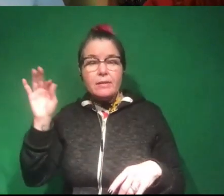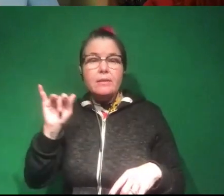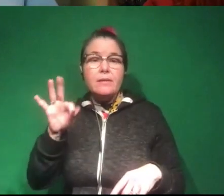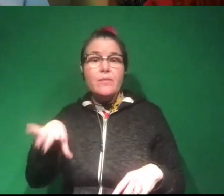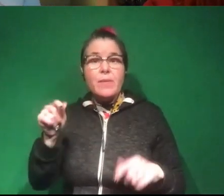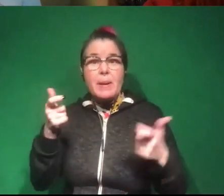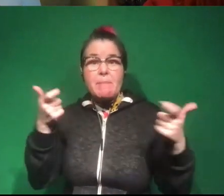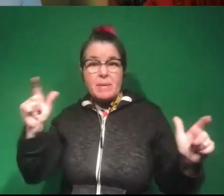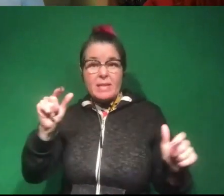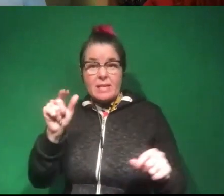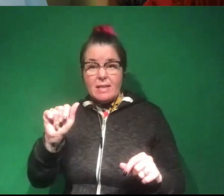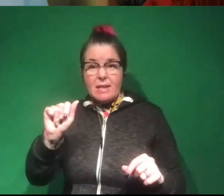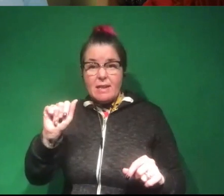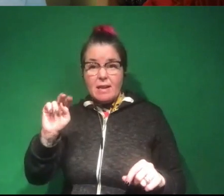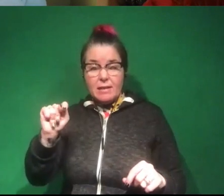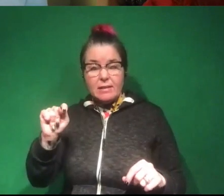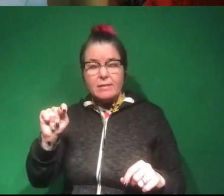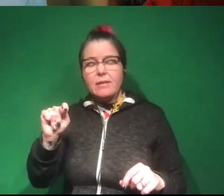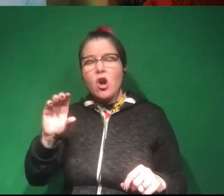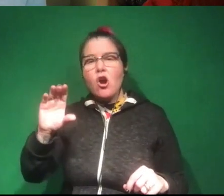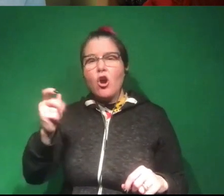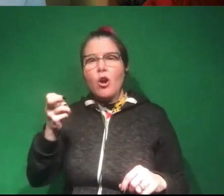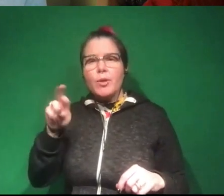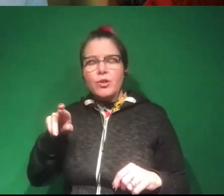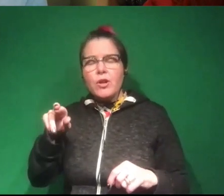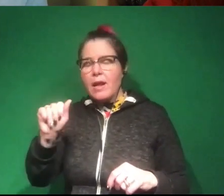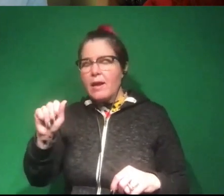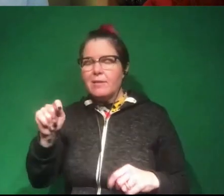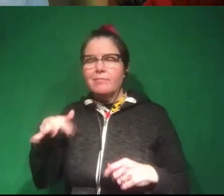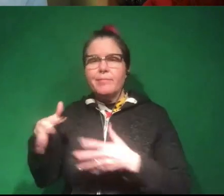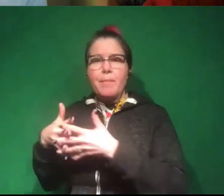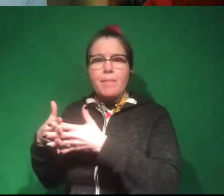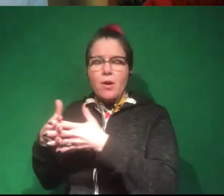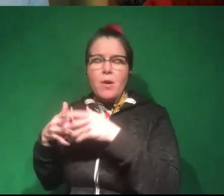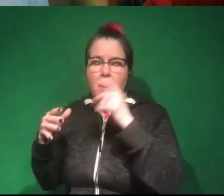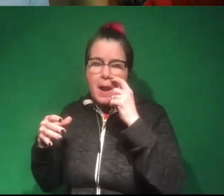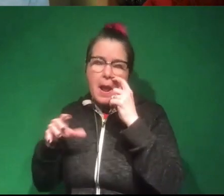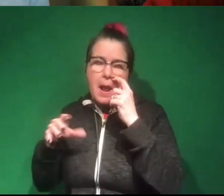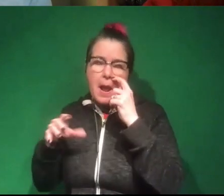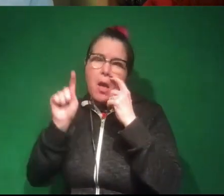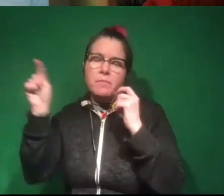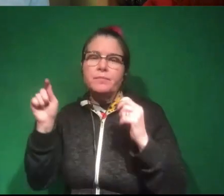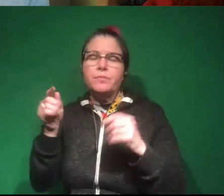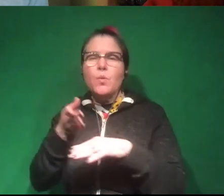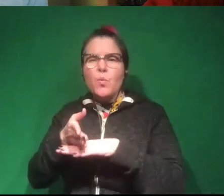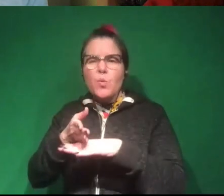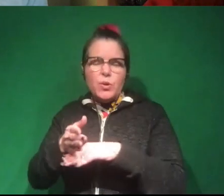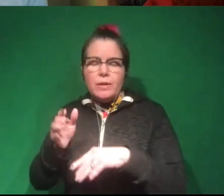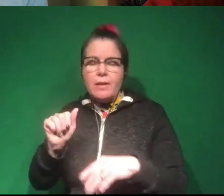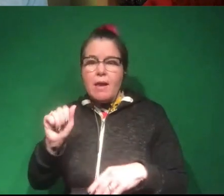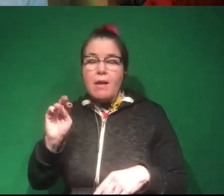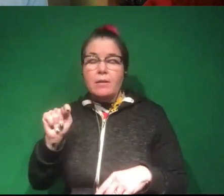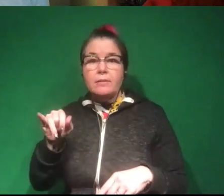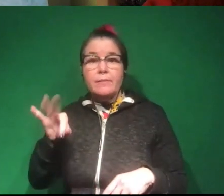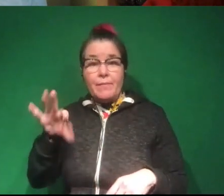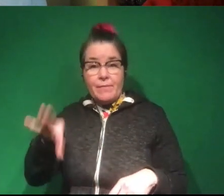big ant, especially some of these big carpenter ants that are in the US and elsewhere, you can find some wood ants. If you find a